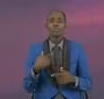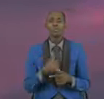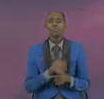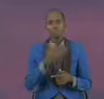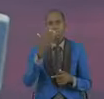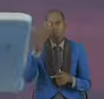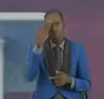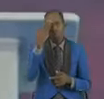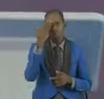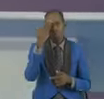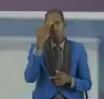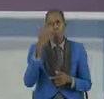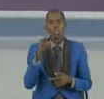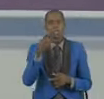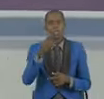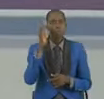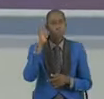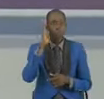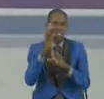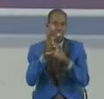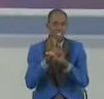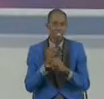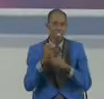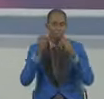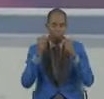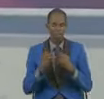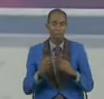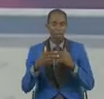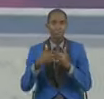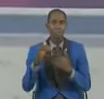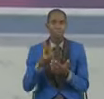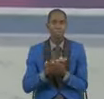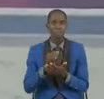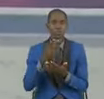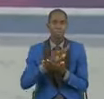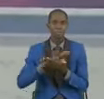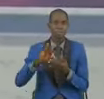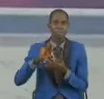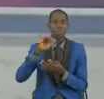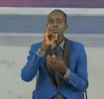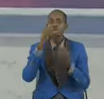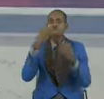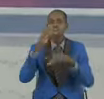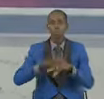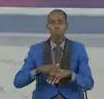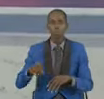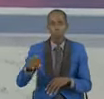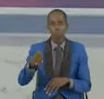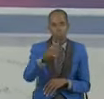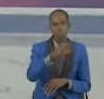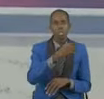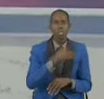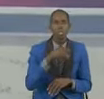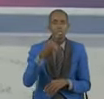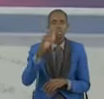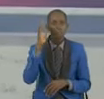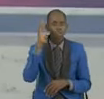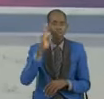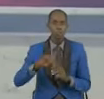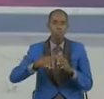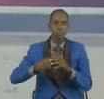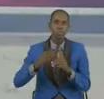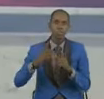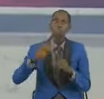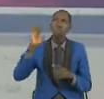shall receive power after that the Holy Ghost has come upon you, and you shall be witnesses unto me